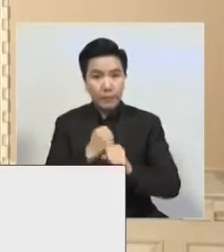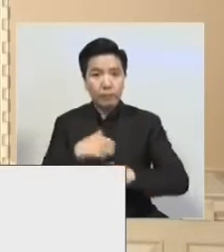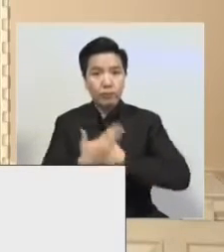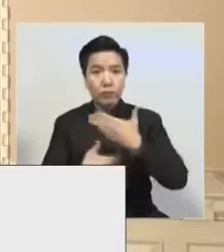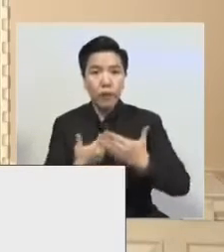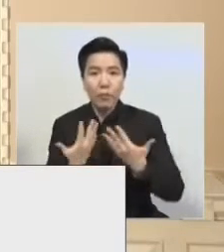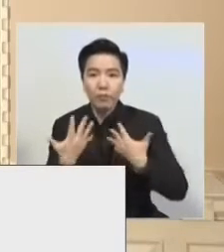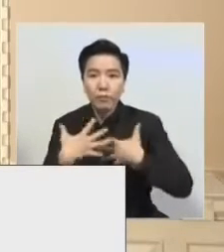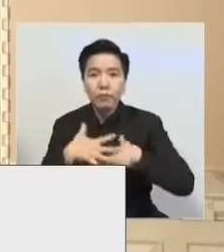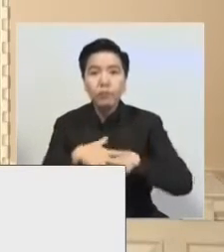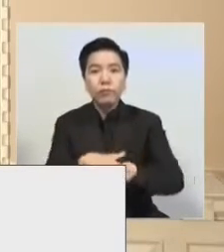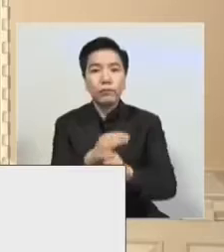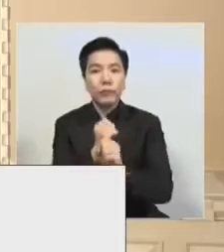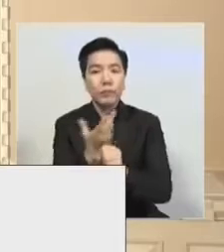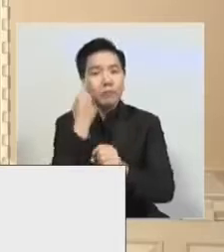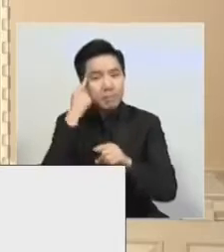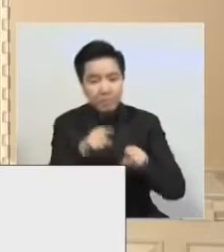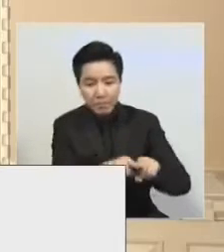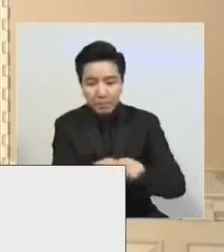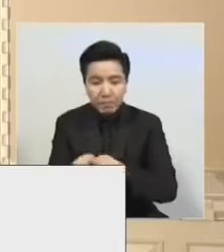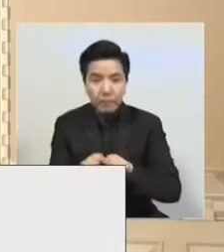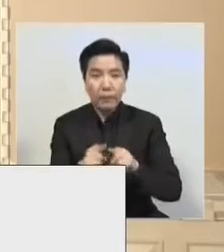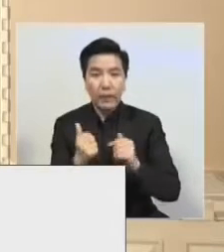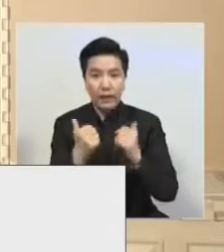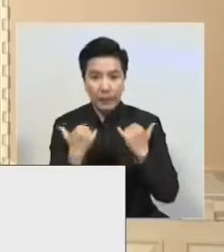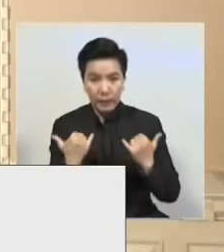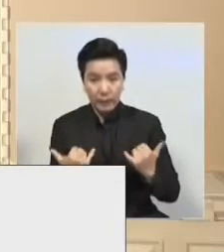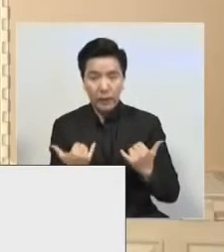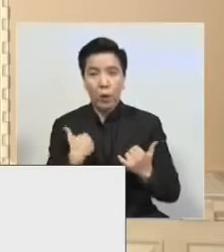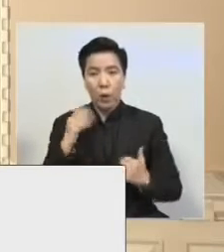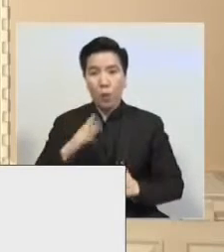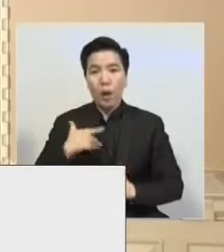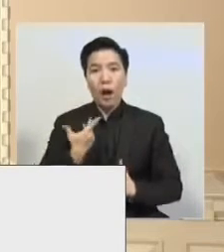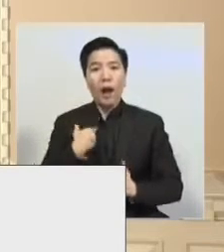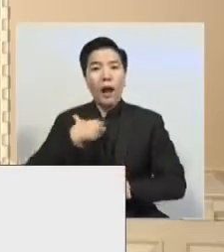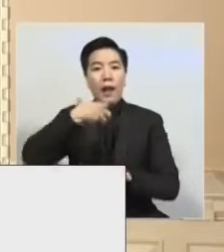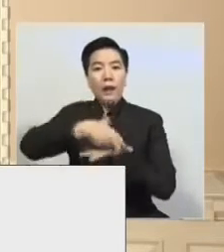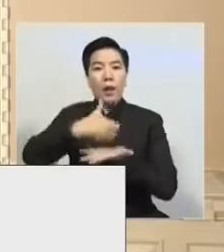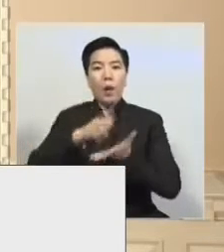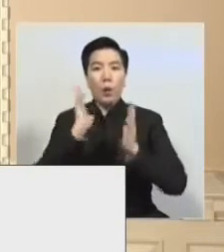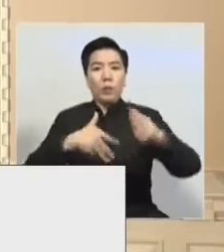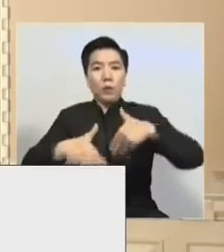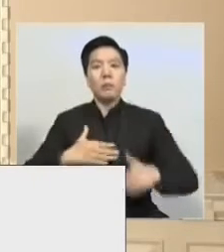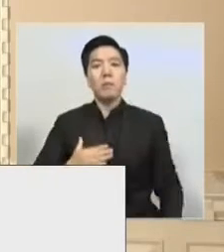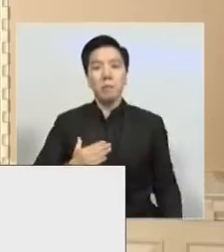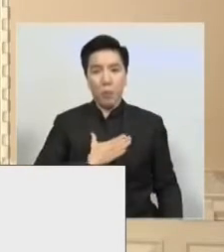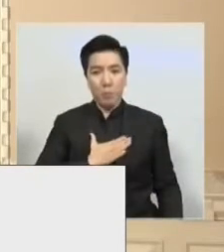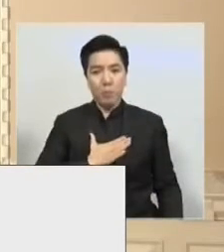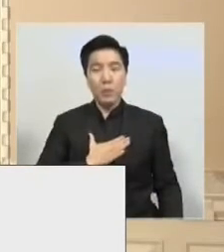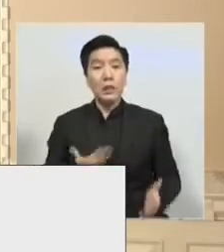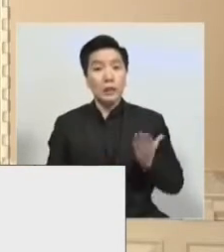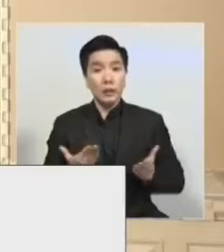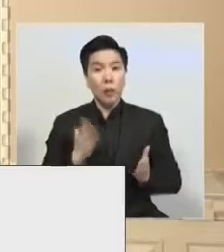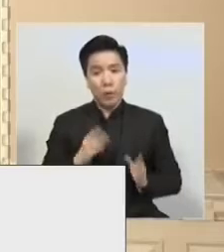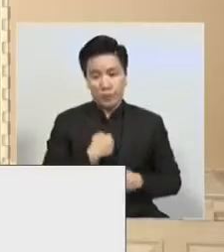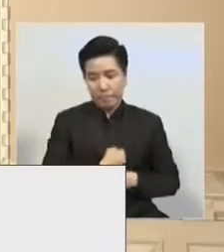from the Thai people. And he said the virus might have ravaged many parts of the world,